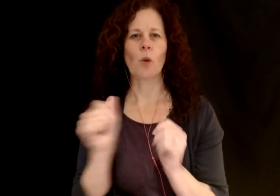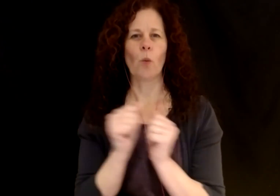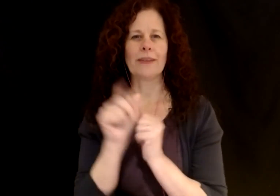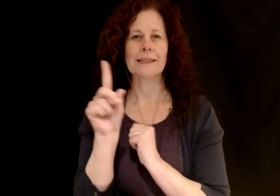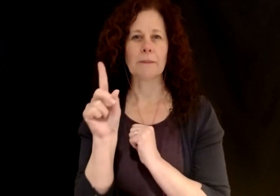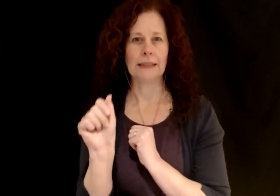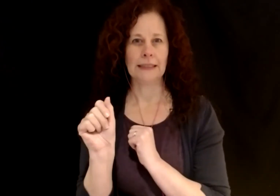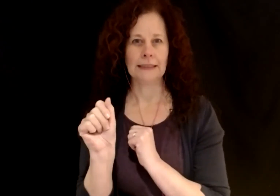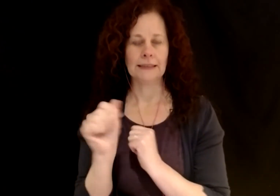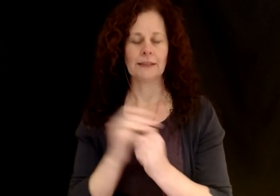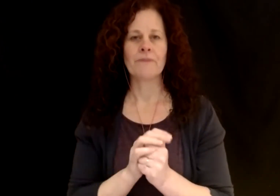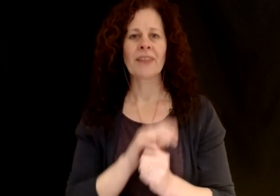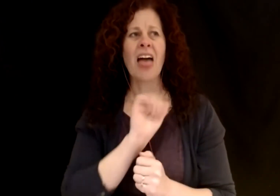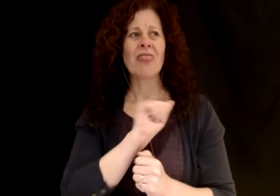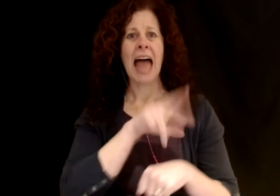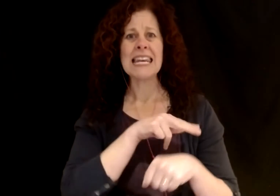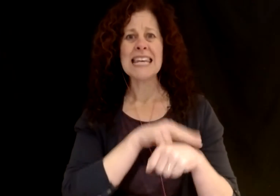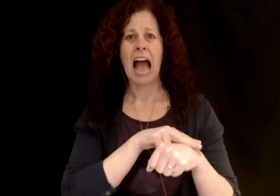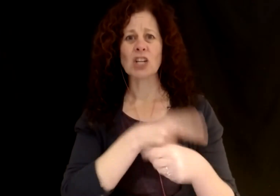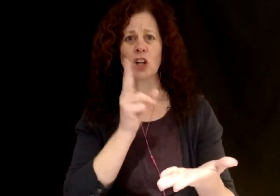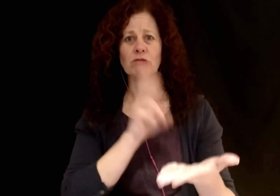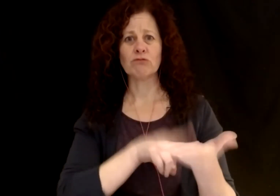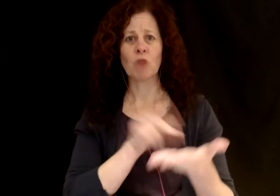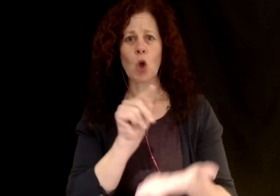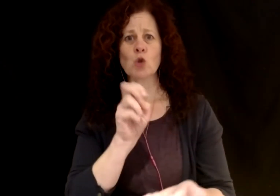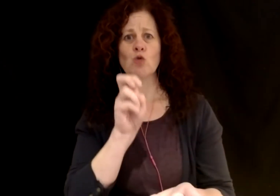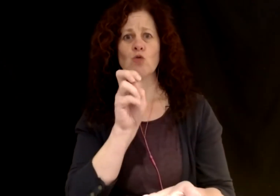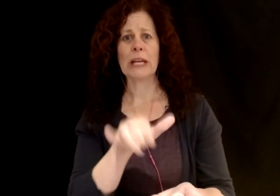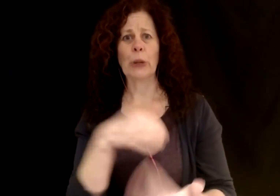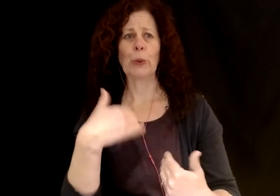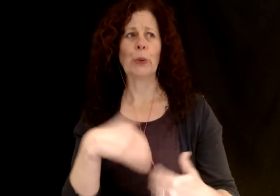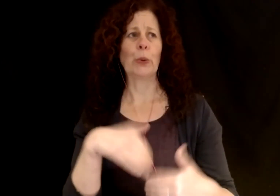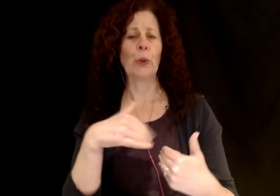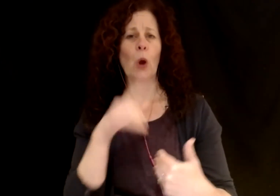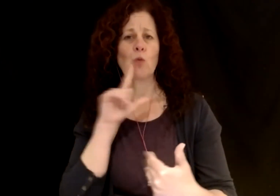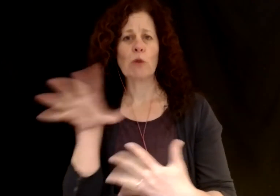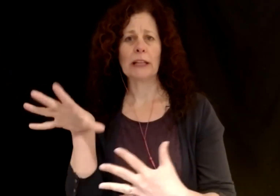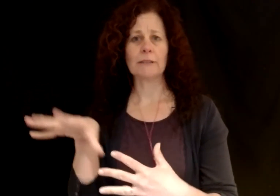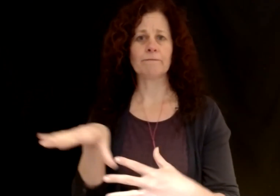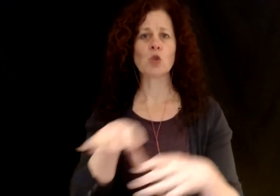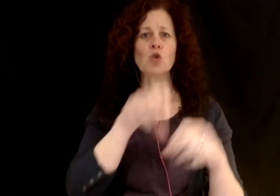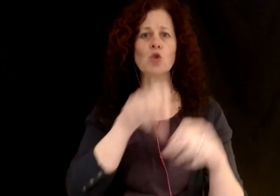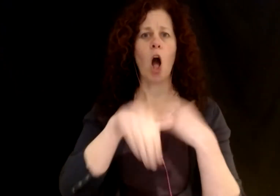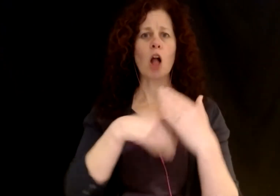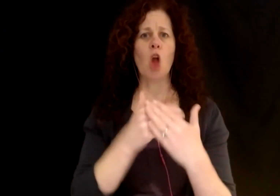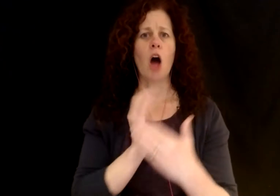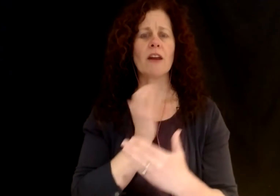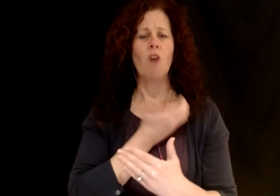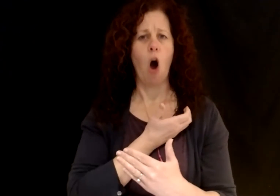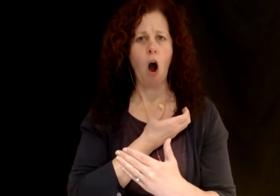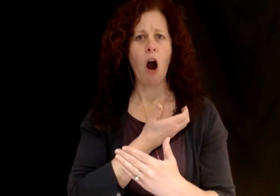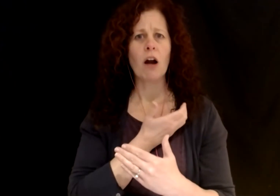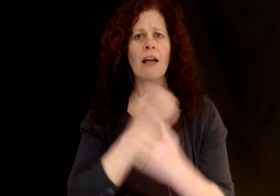That international treaty really took a lot of our values and principles around building